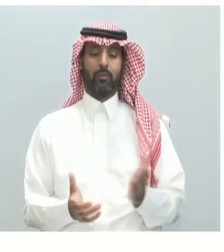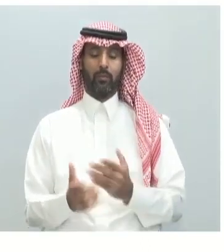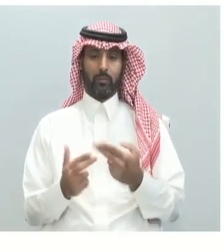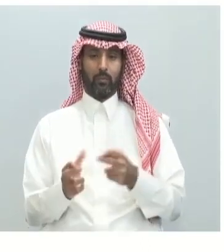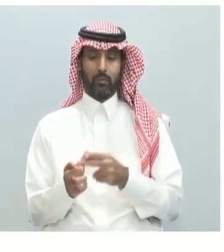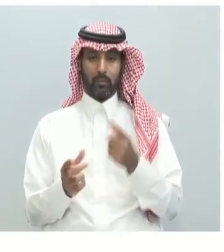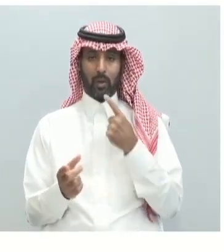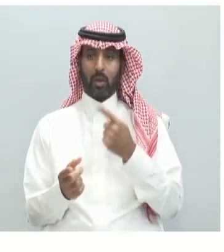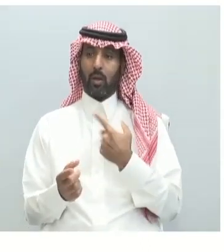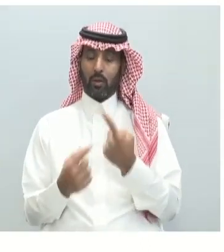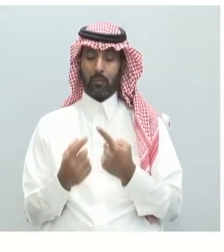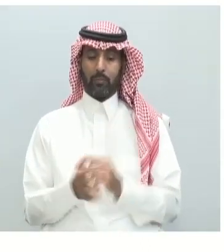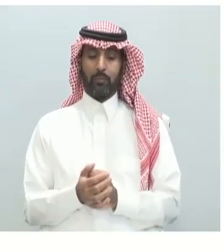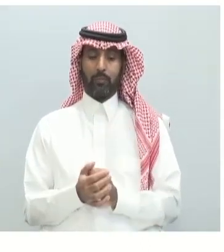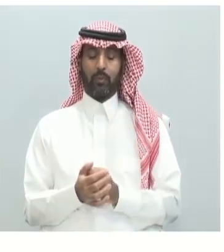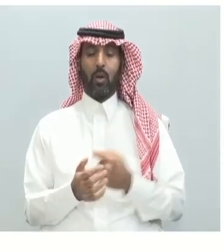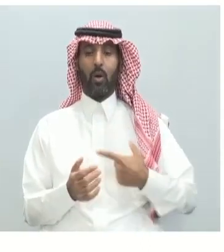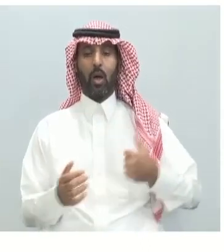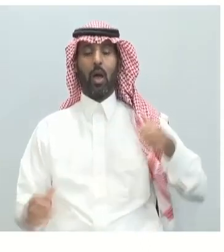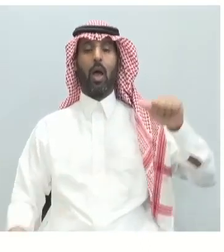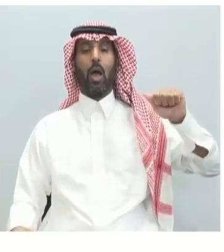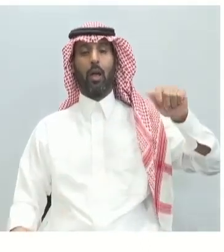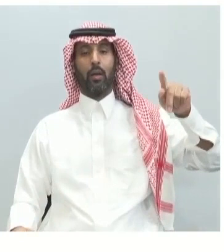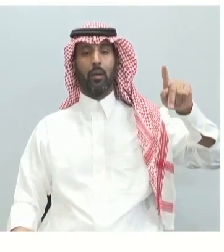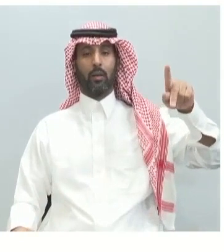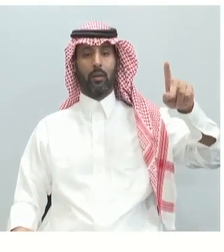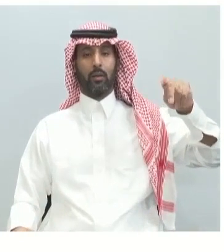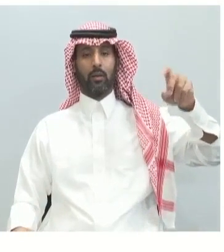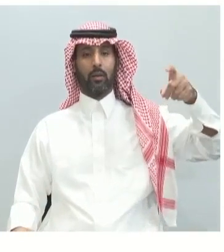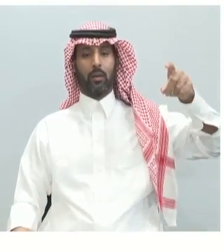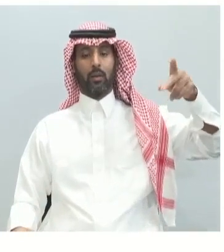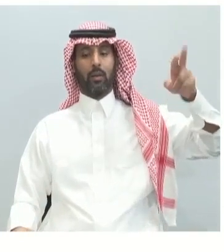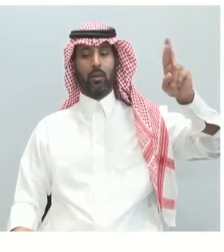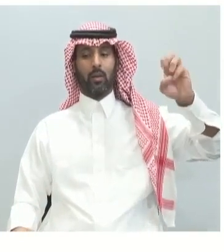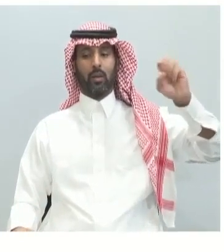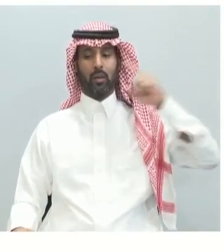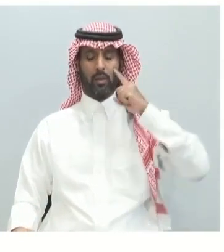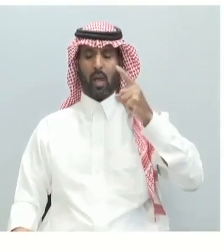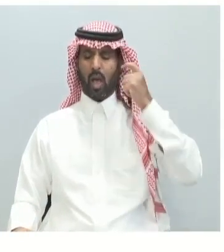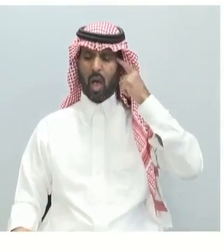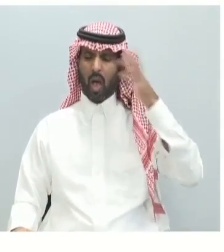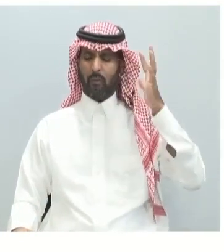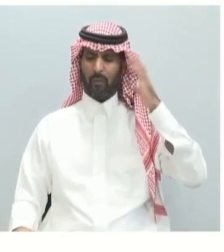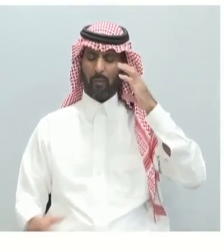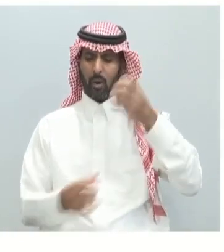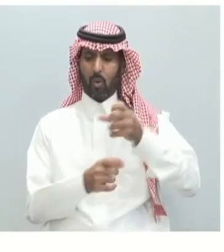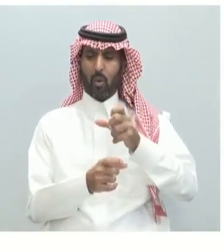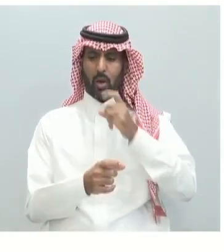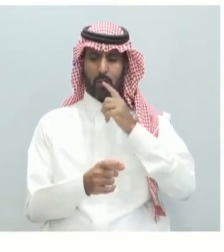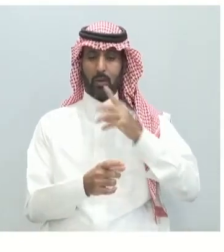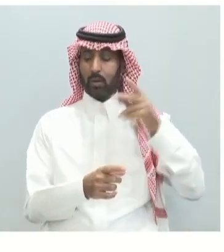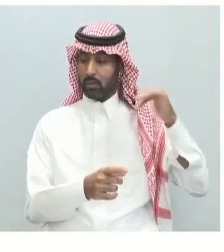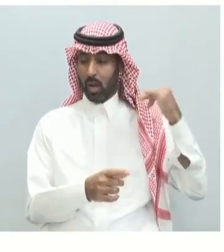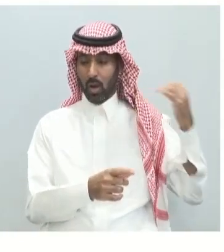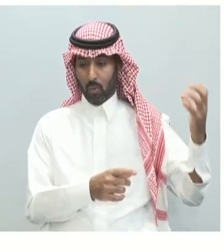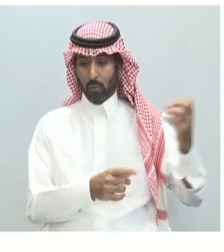of the conversation, Andrea says, whoops, I left my water bottle inside. I'll bring it back.